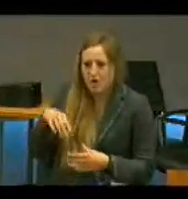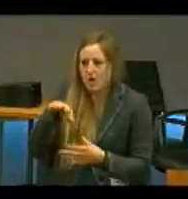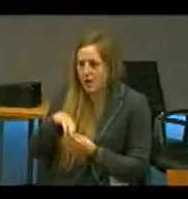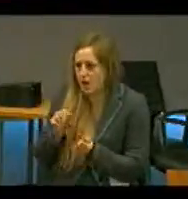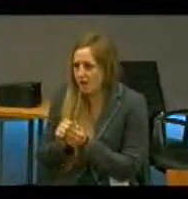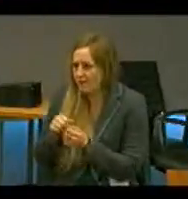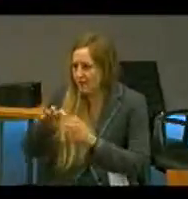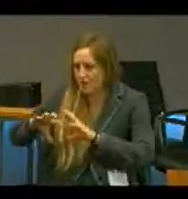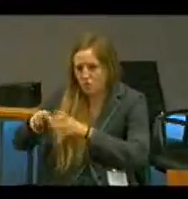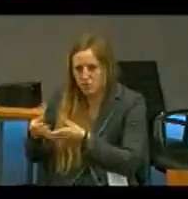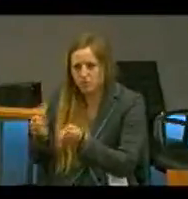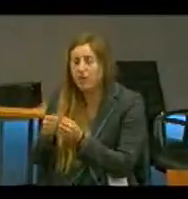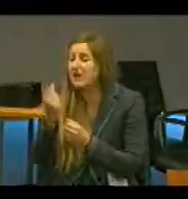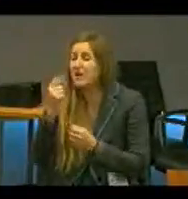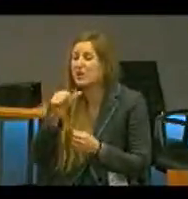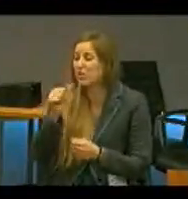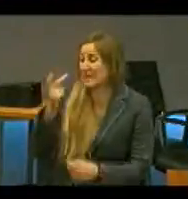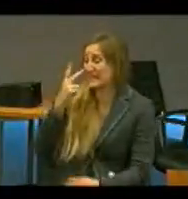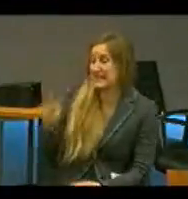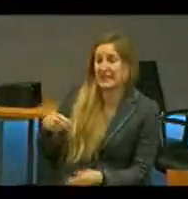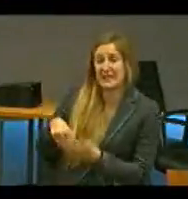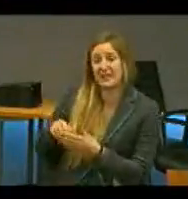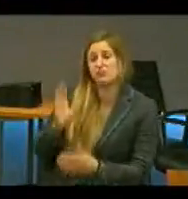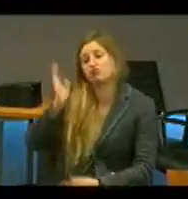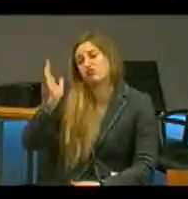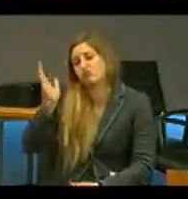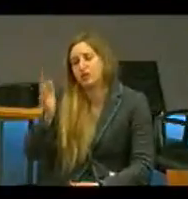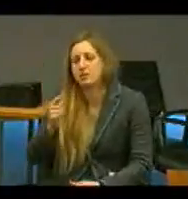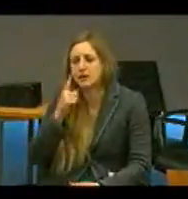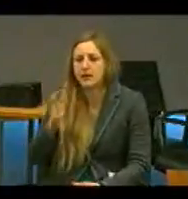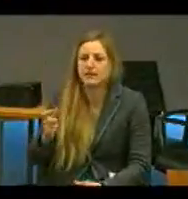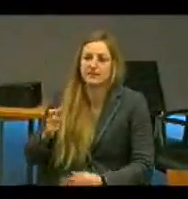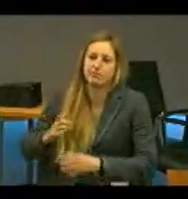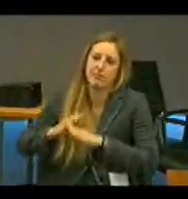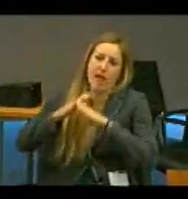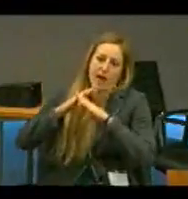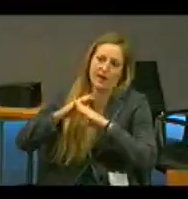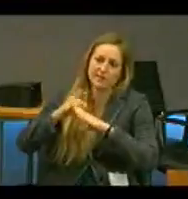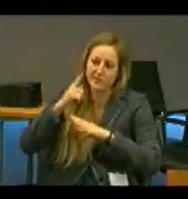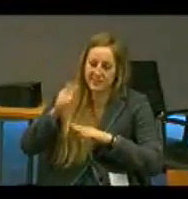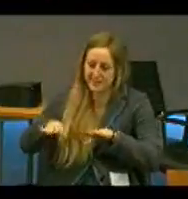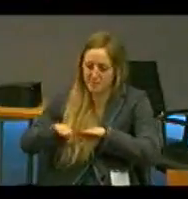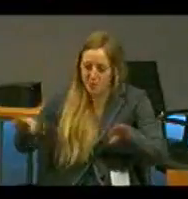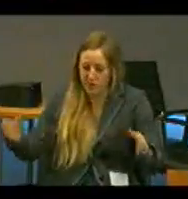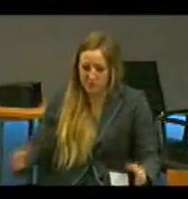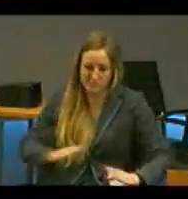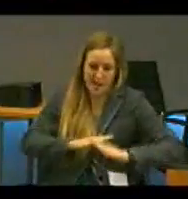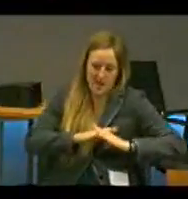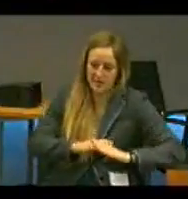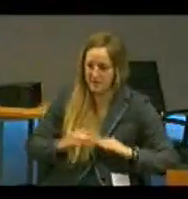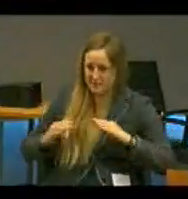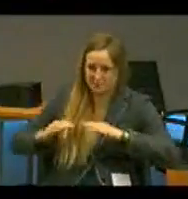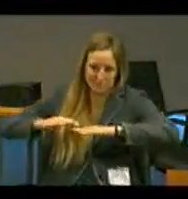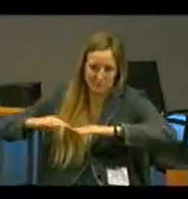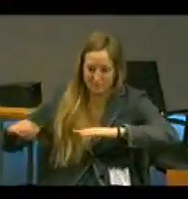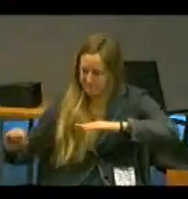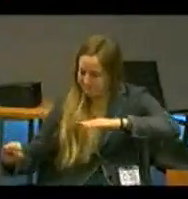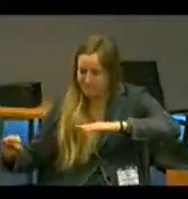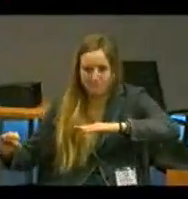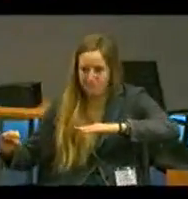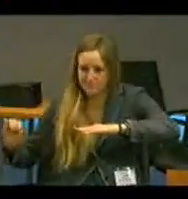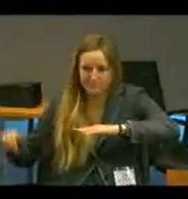any of the footage of the speech because he is very clearly obscured by a podium that is taller than his head. Back